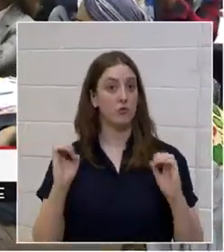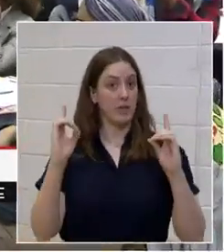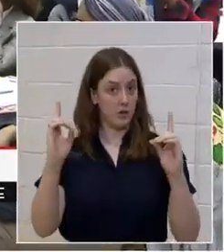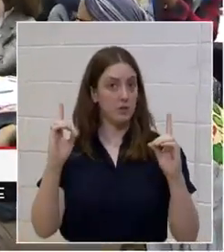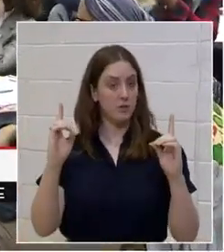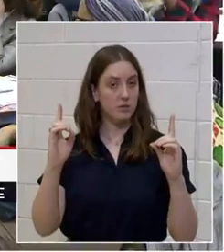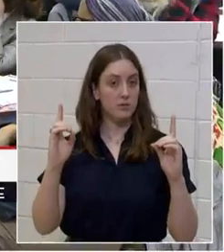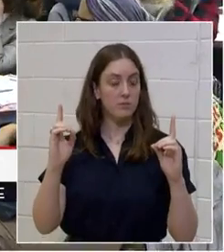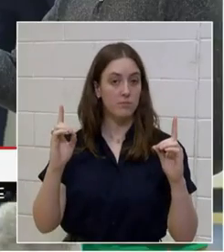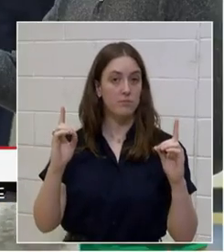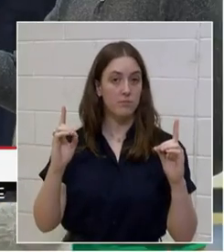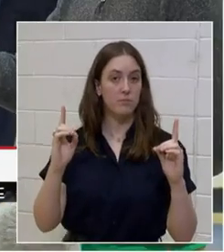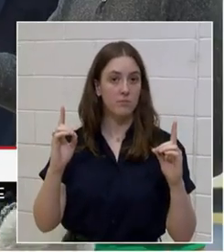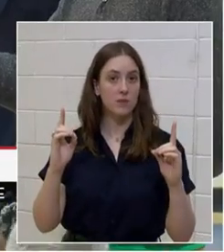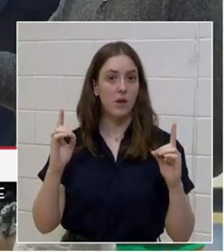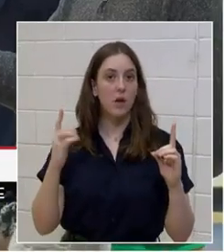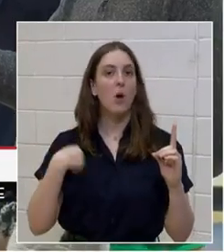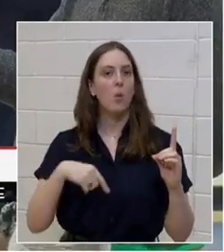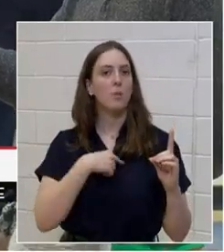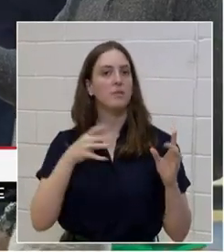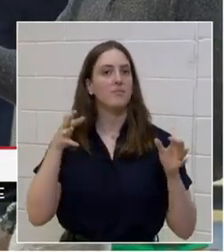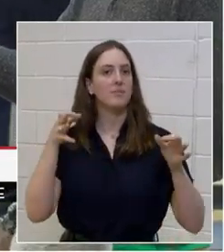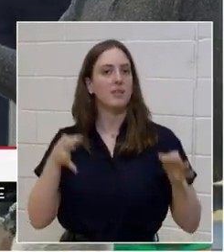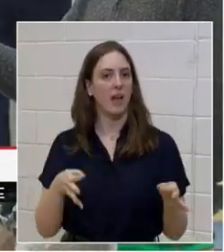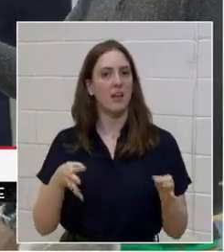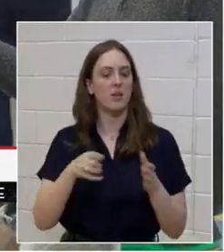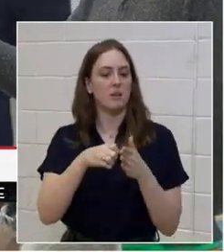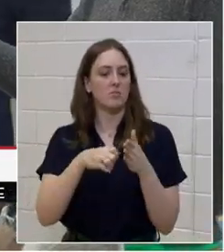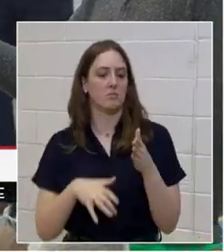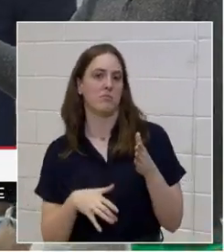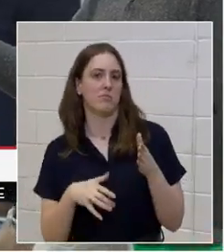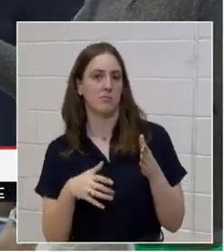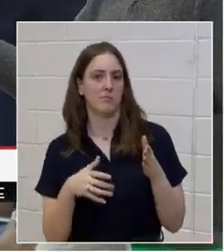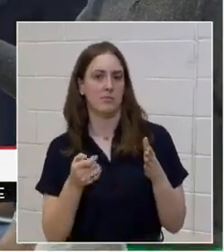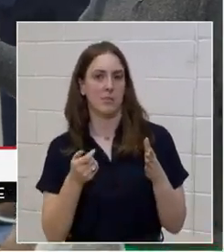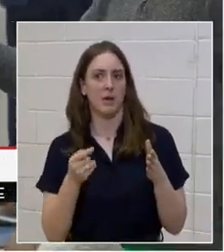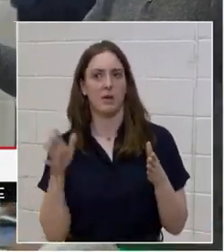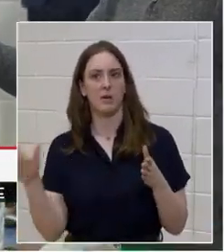Education, we decided to take it down